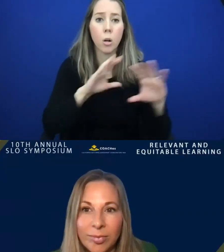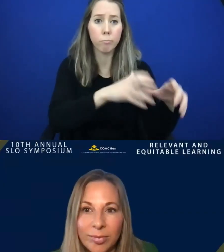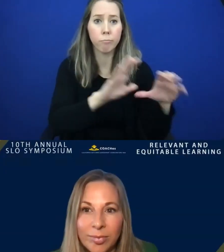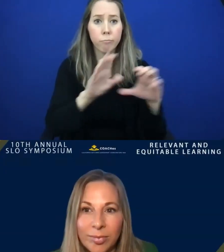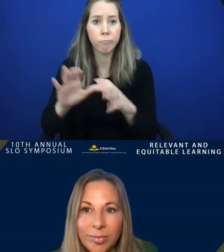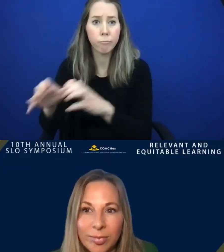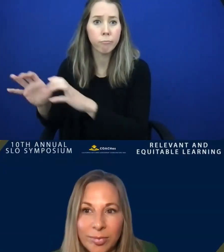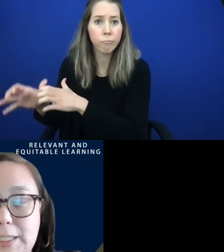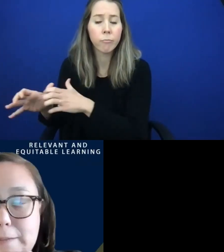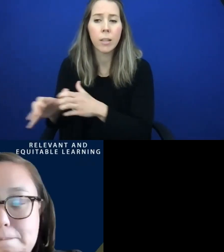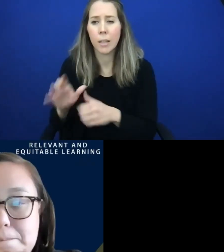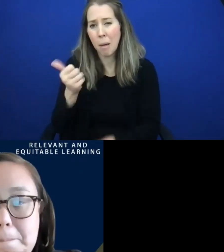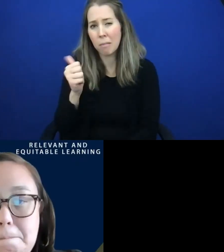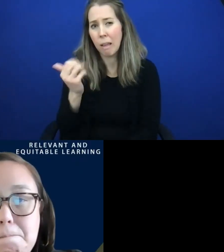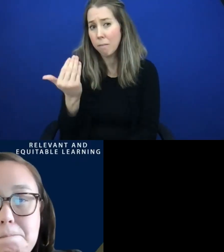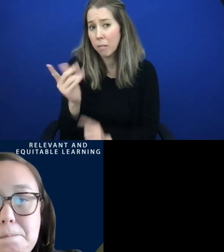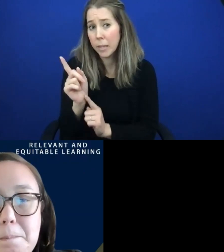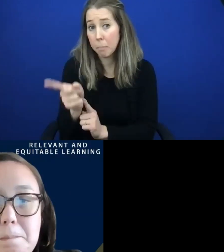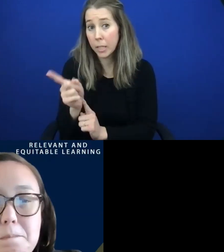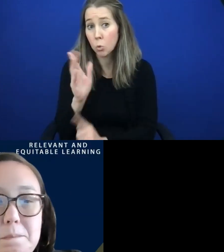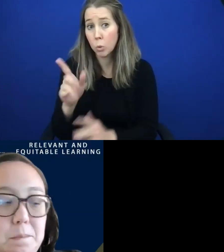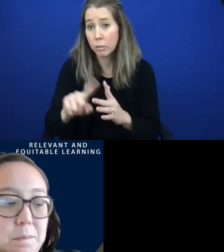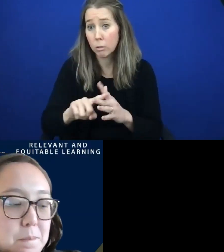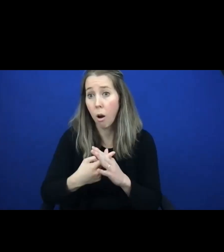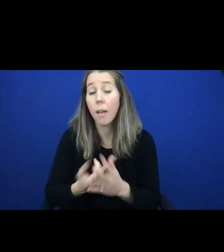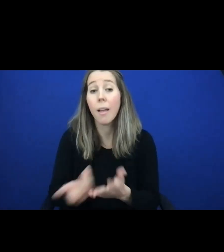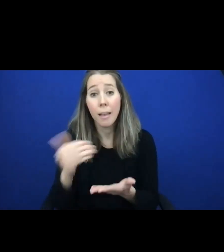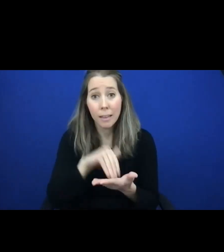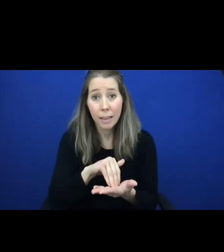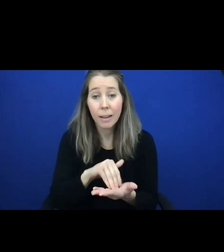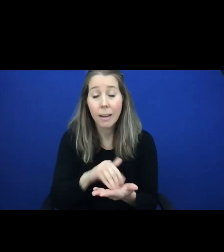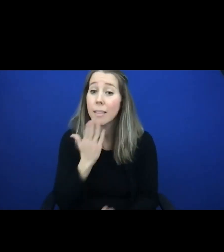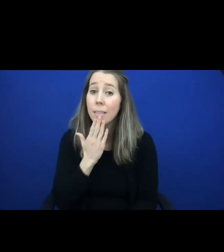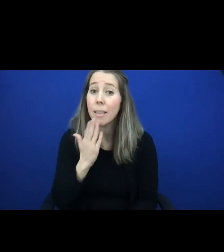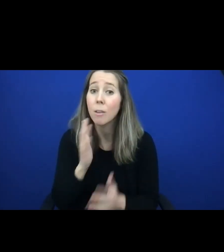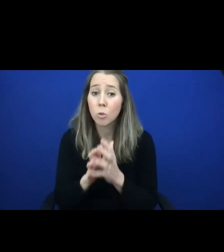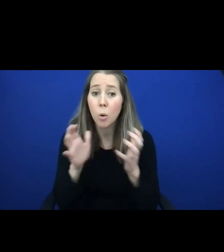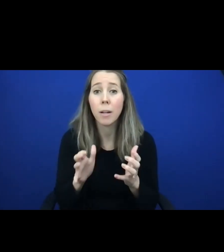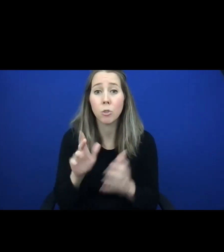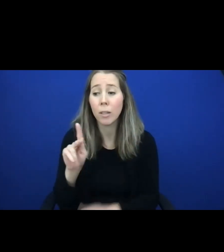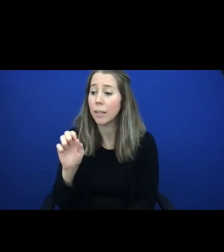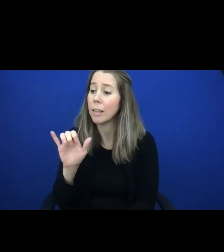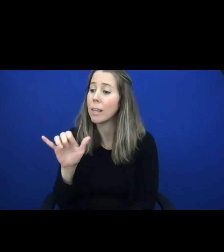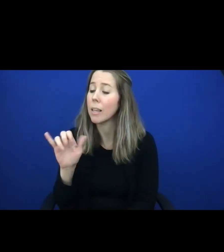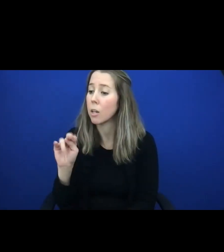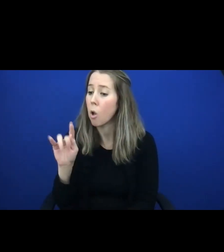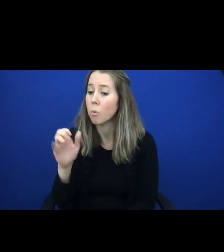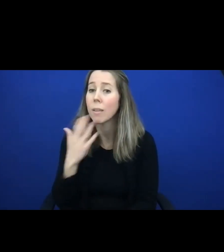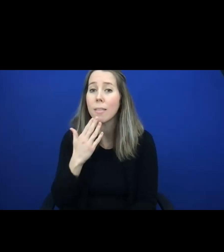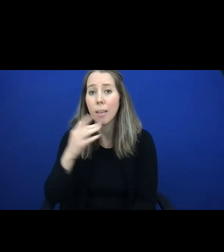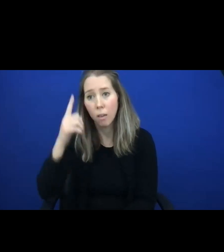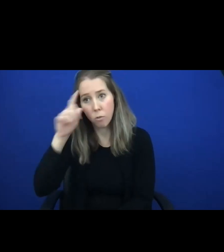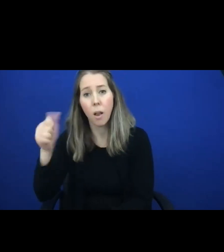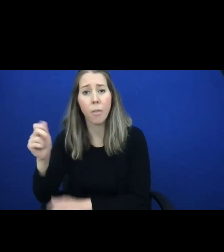about 10-15 minutes. Again, thank you very much, the keynotes. Thank you, coaches, for moderating the